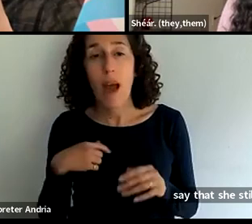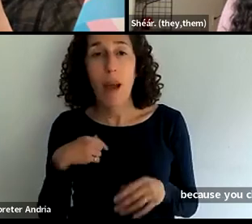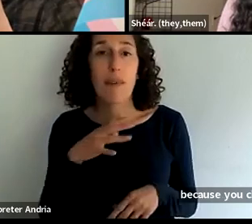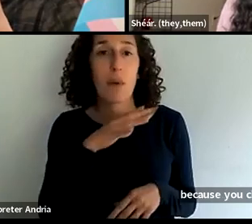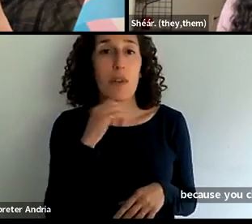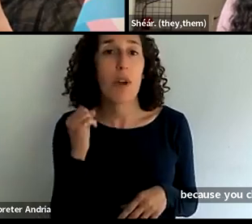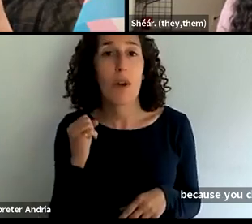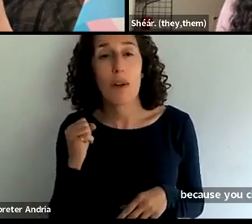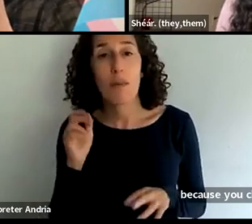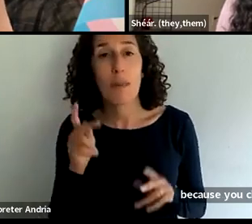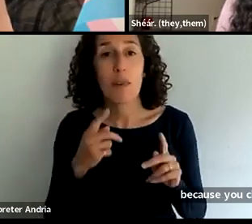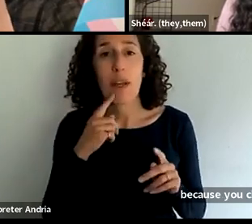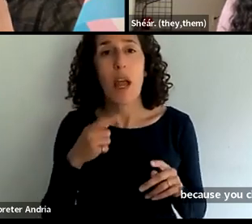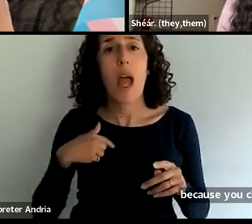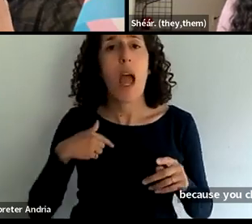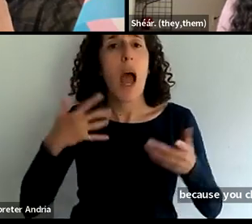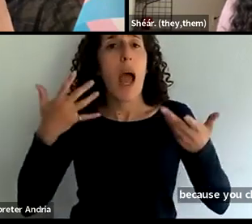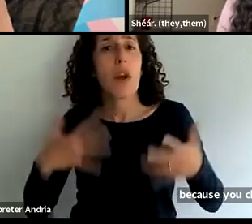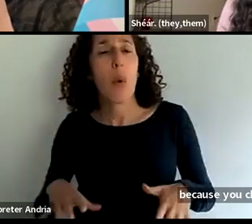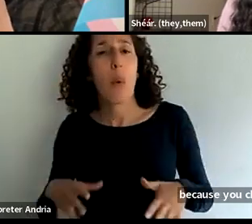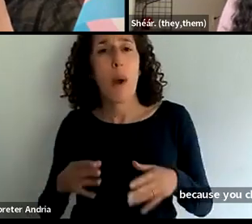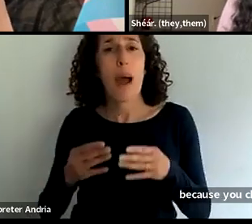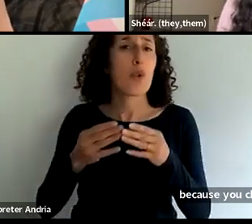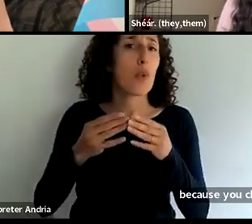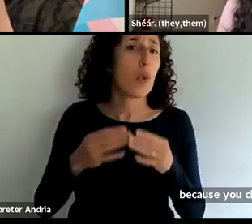want to lose. It's not what you want.